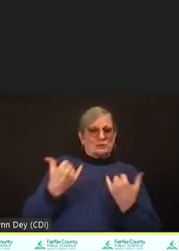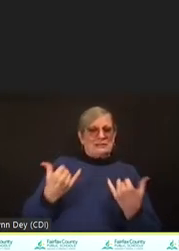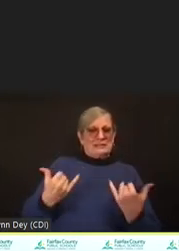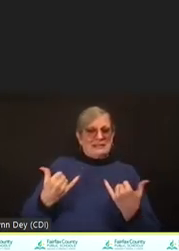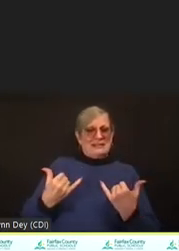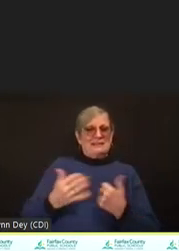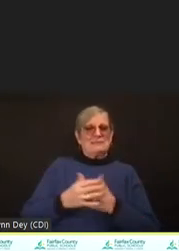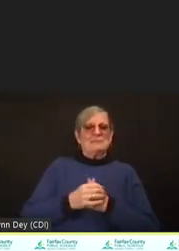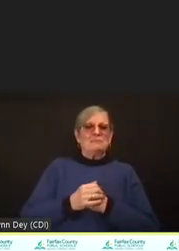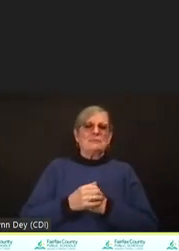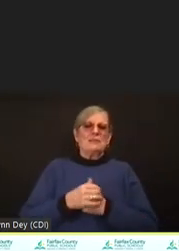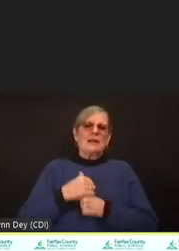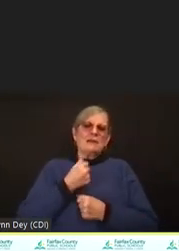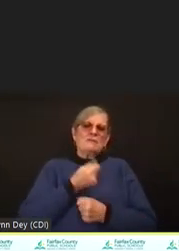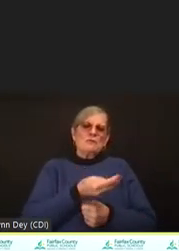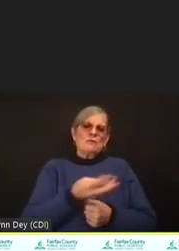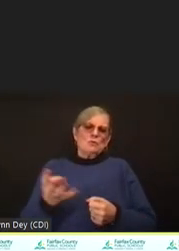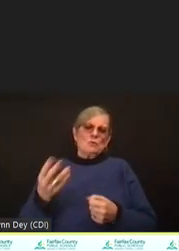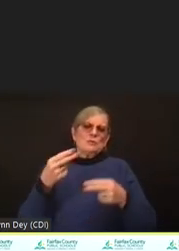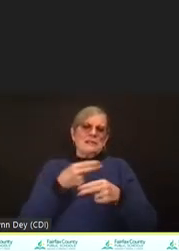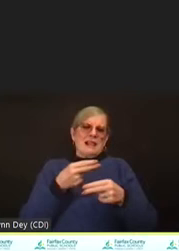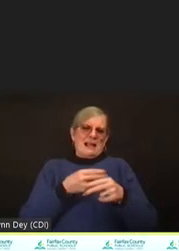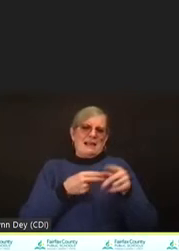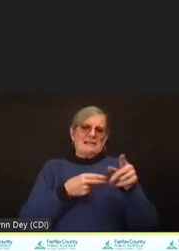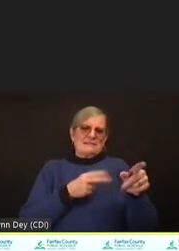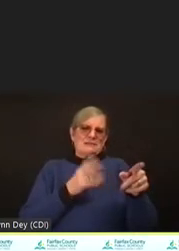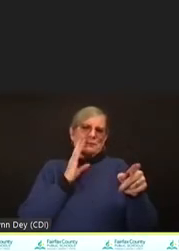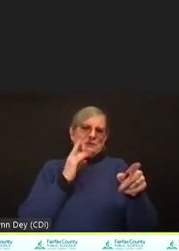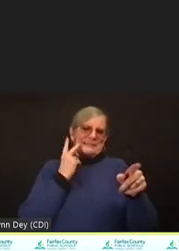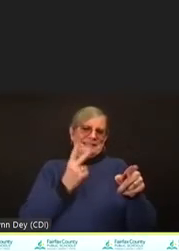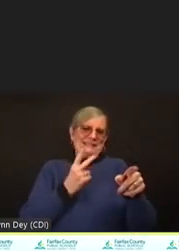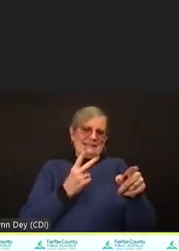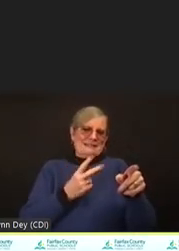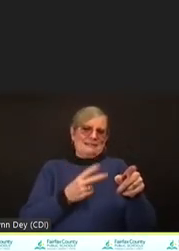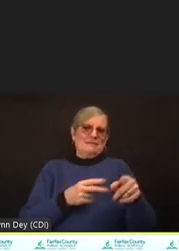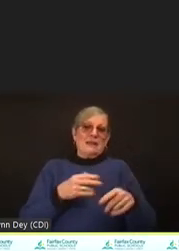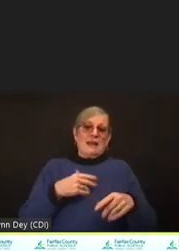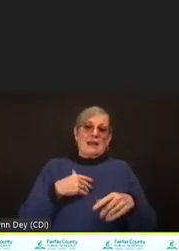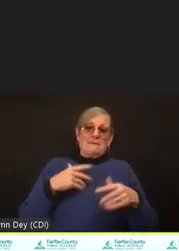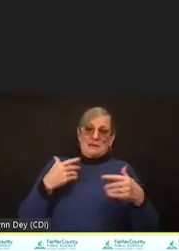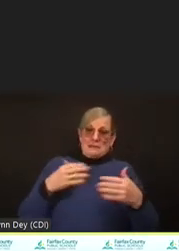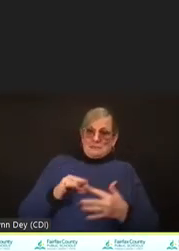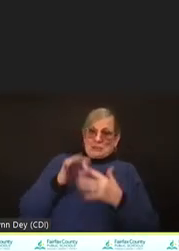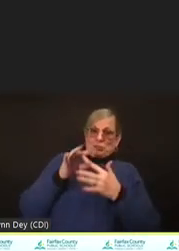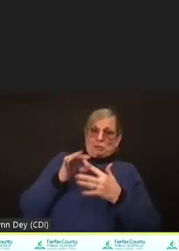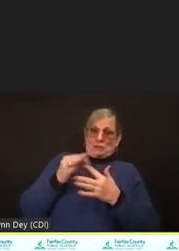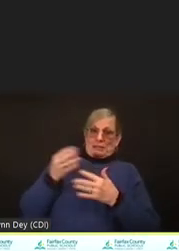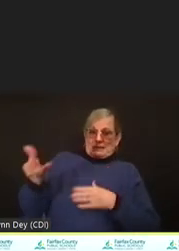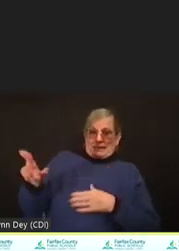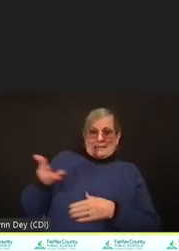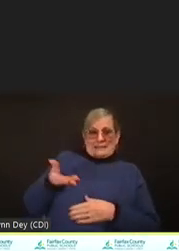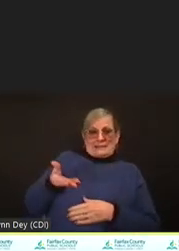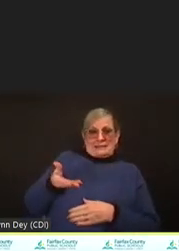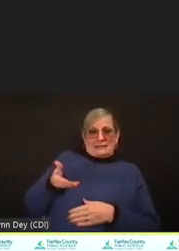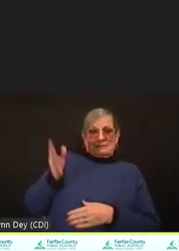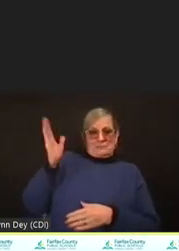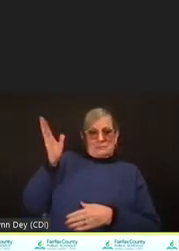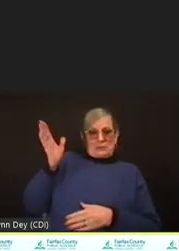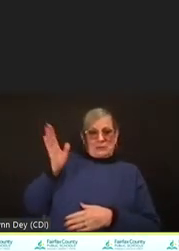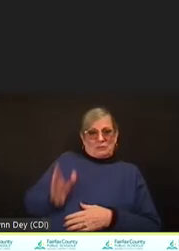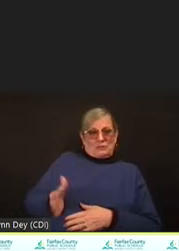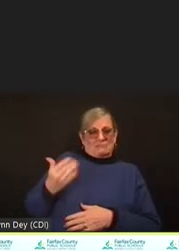of content and then take questions, but I do have some special guests with me today that you'll be hearing from either through the